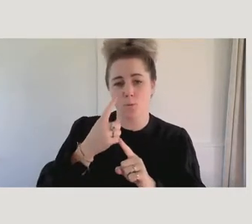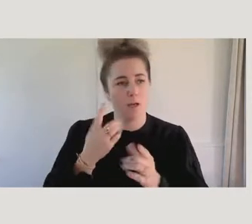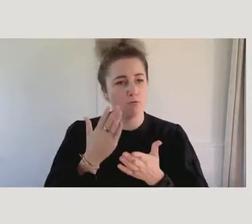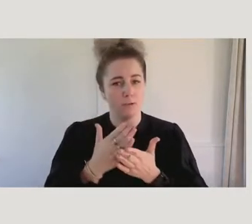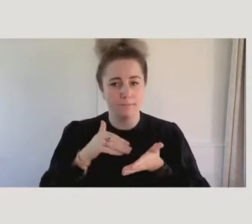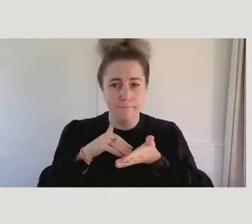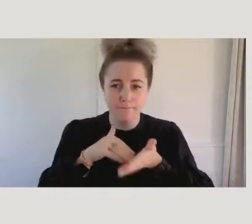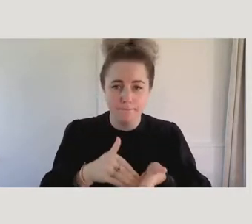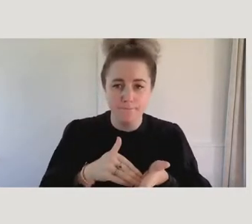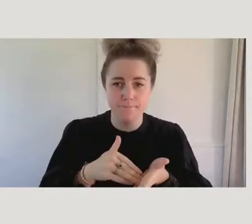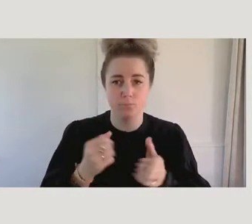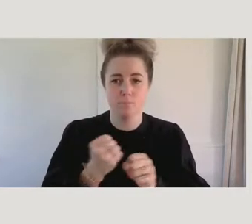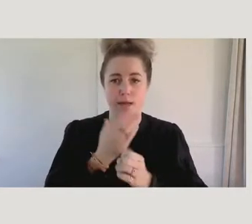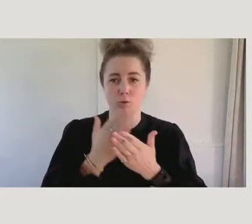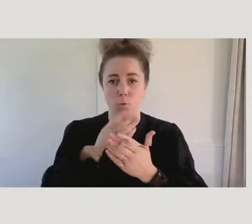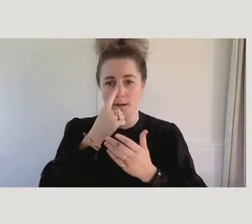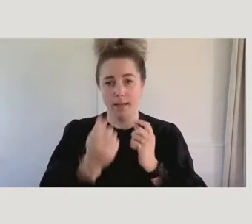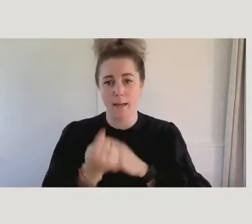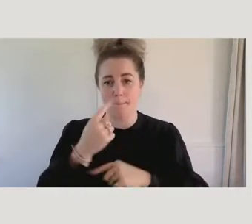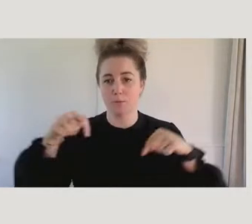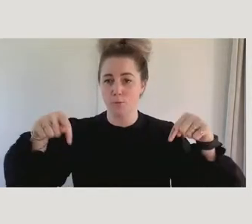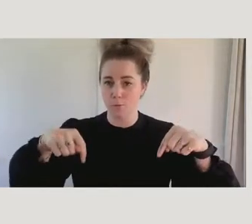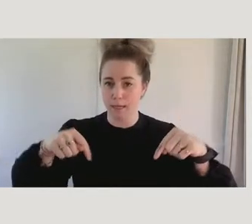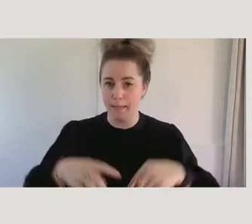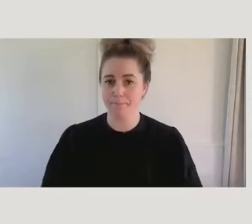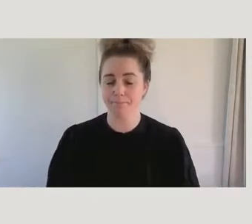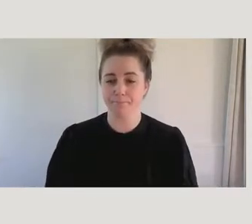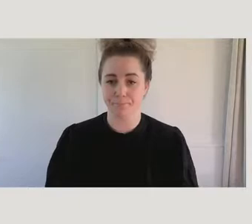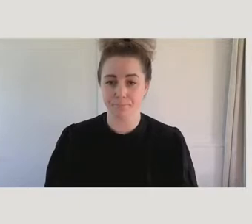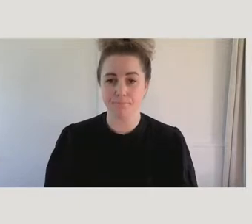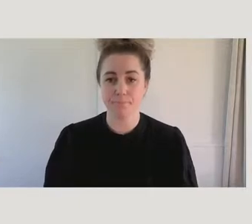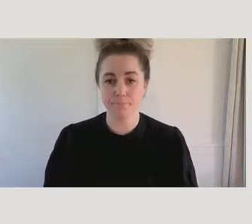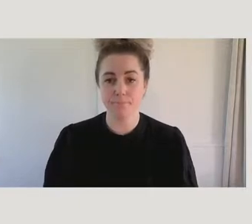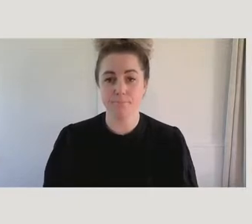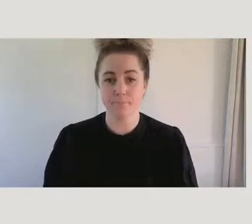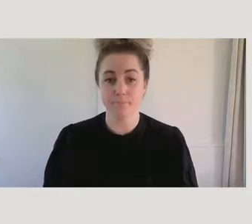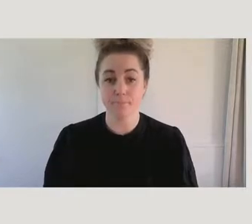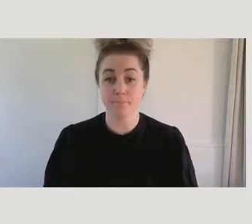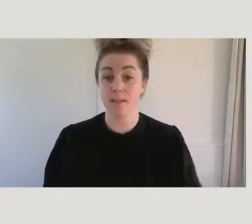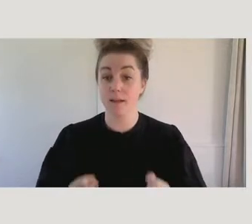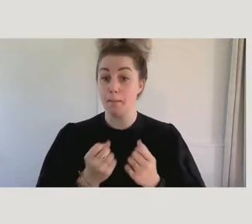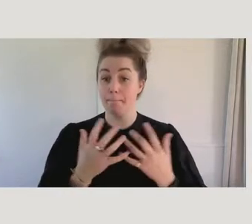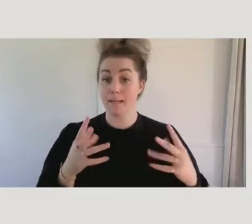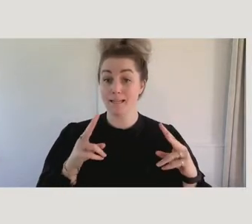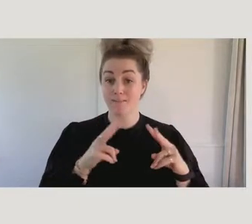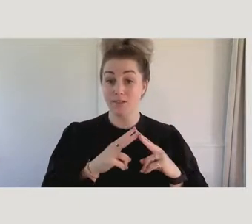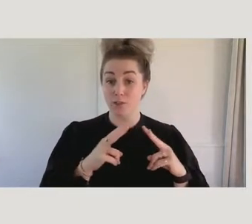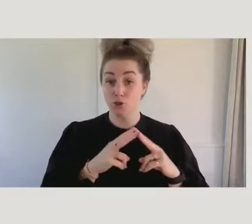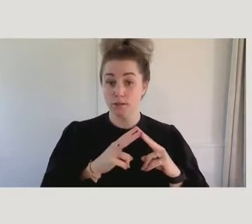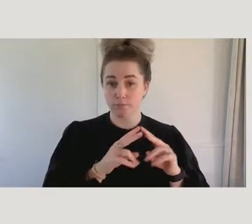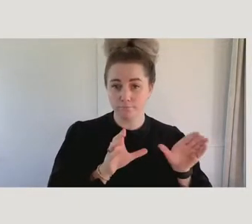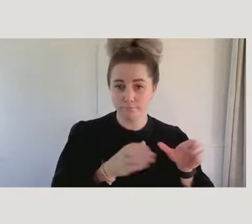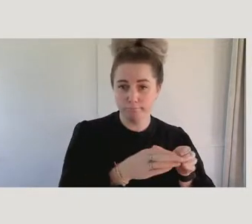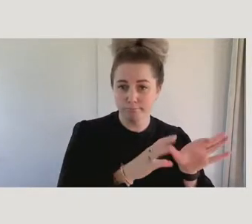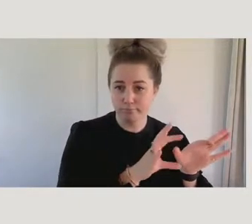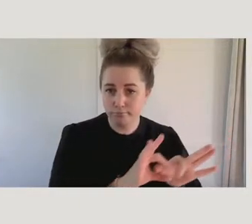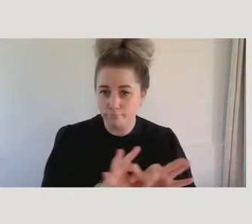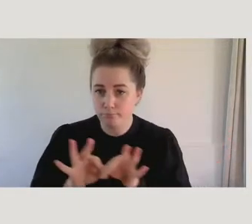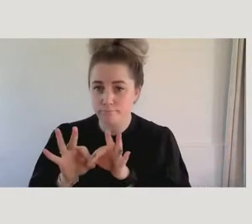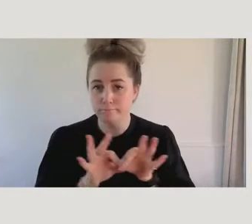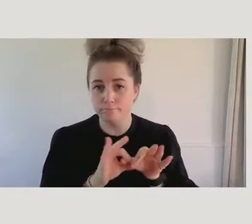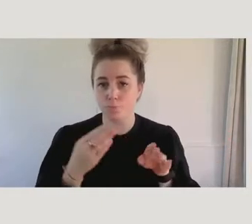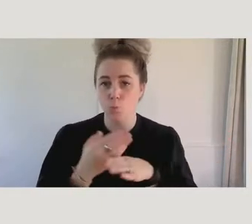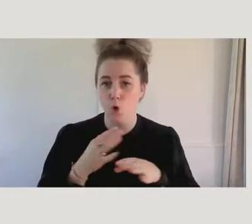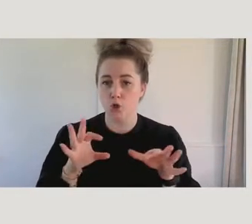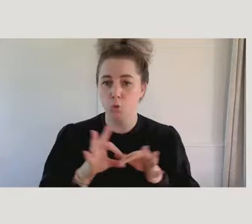and for Pacific Arts to be where it is today the many villages that have come together to help enable all